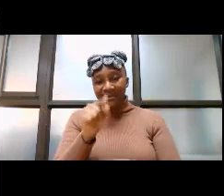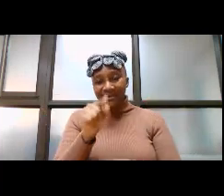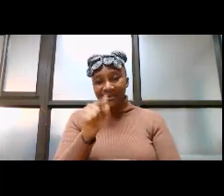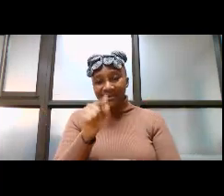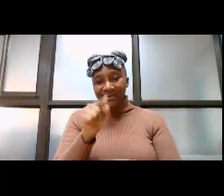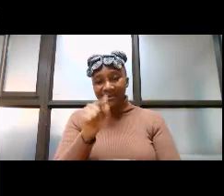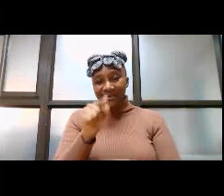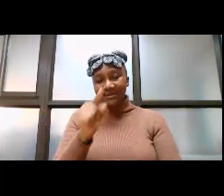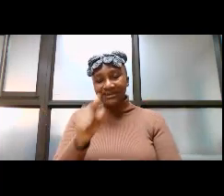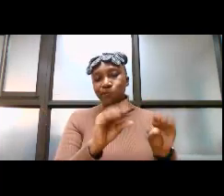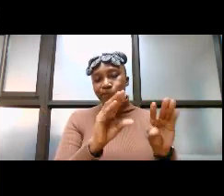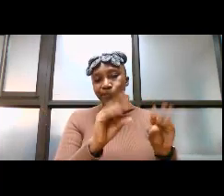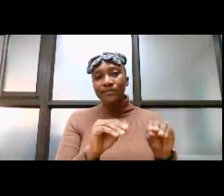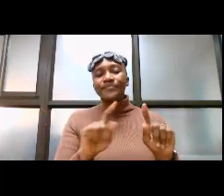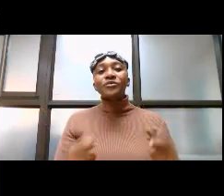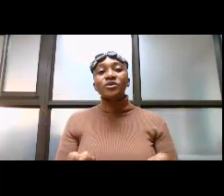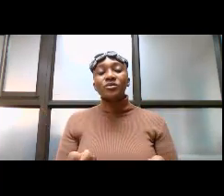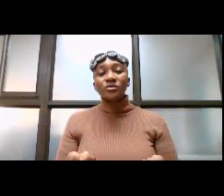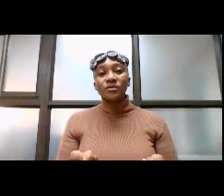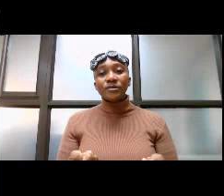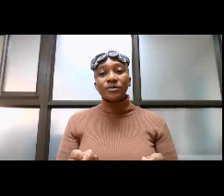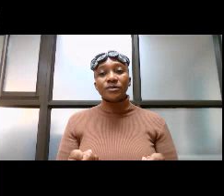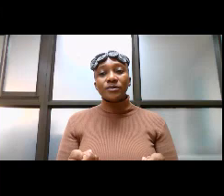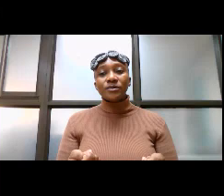Yeah. So